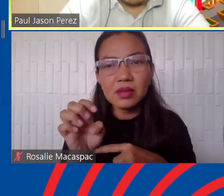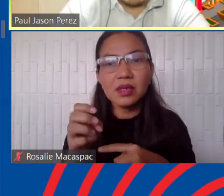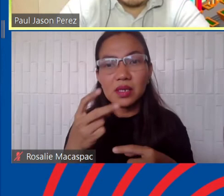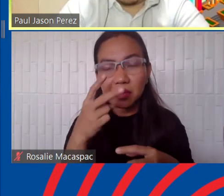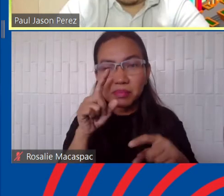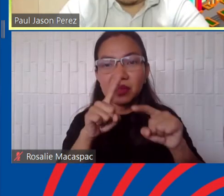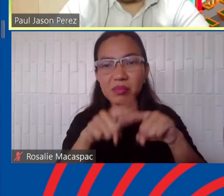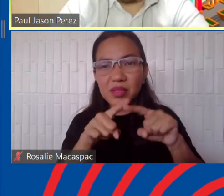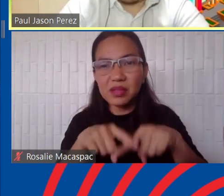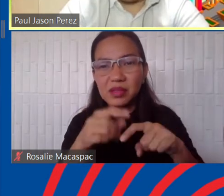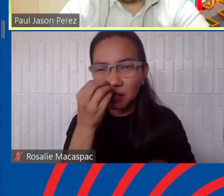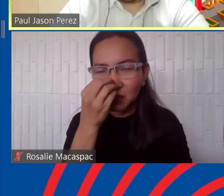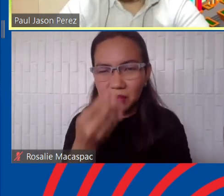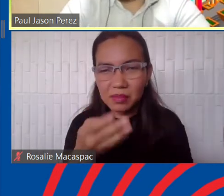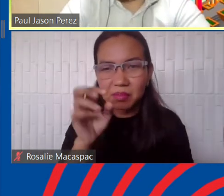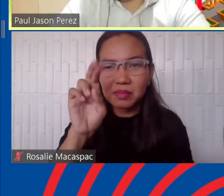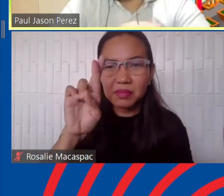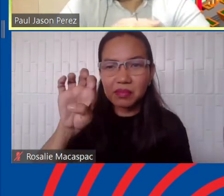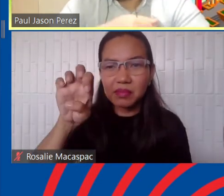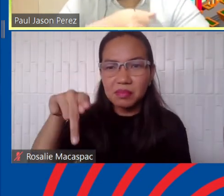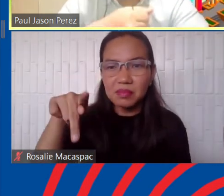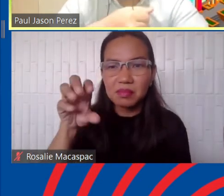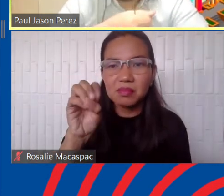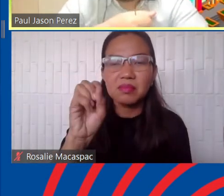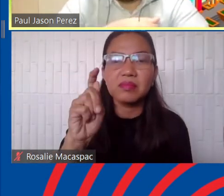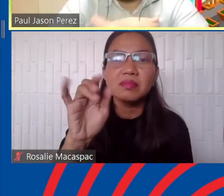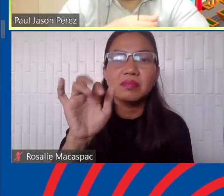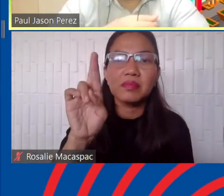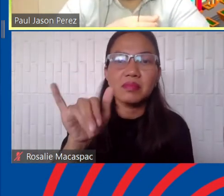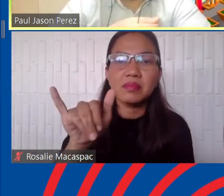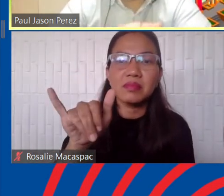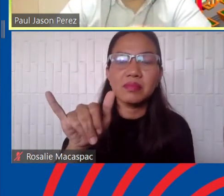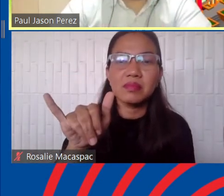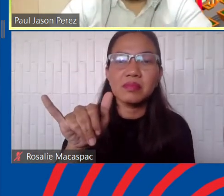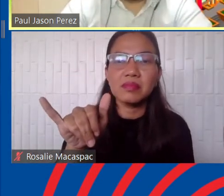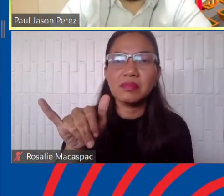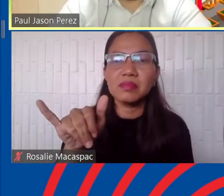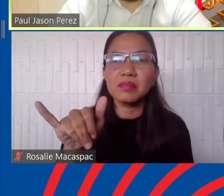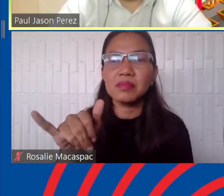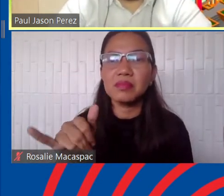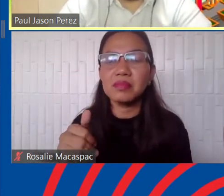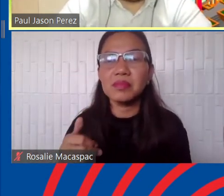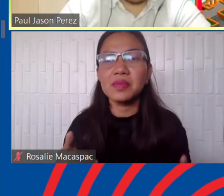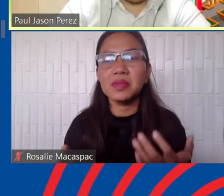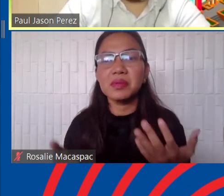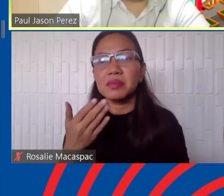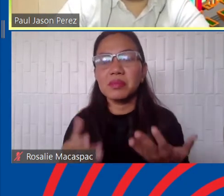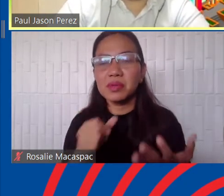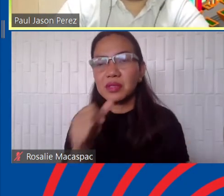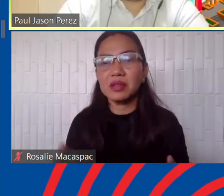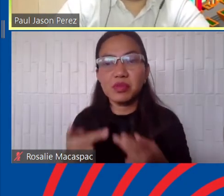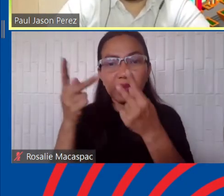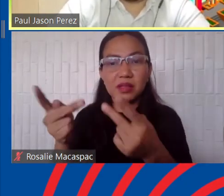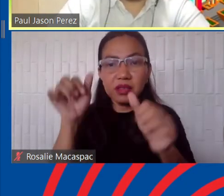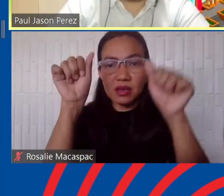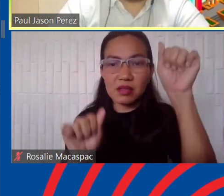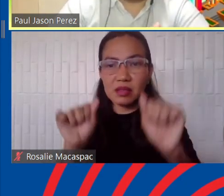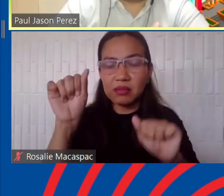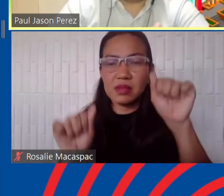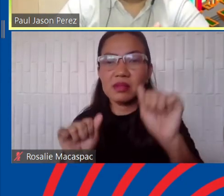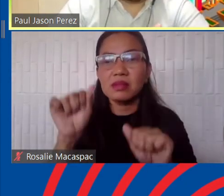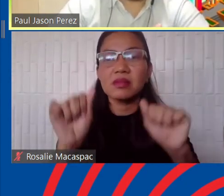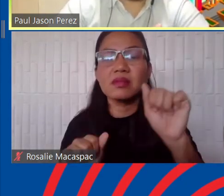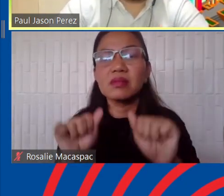few repositories, then we may not be providing the best, not